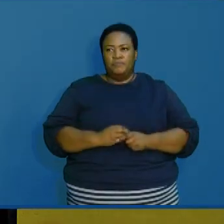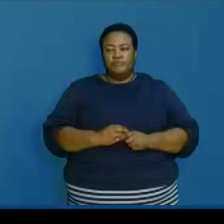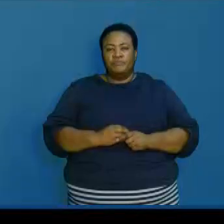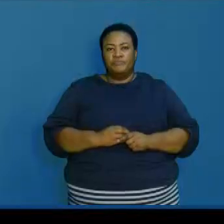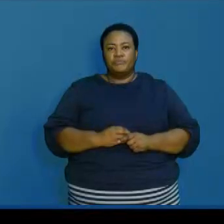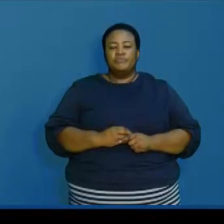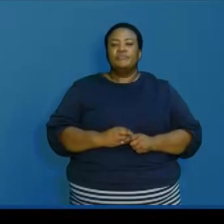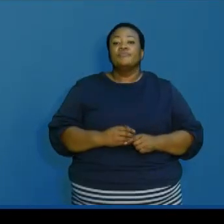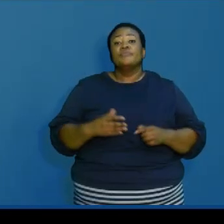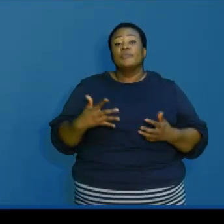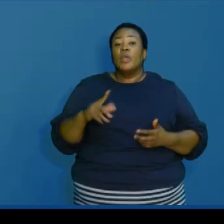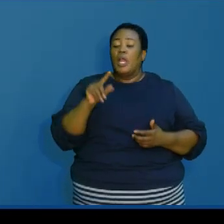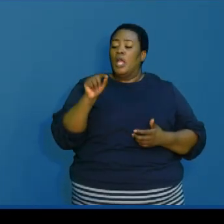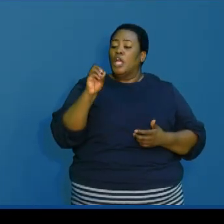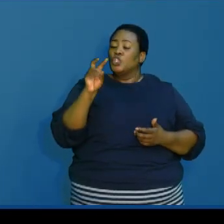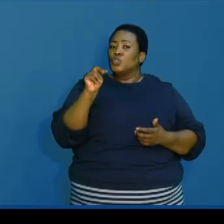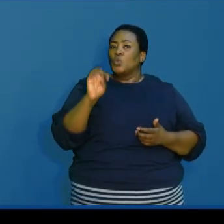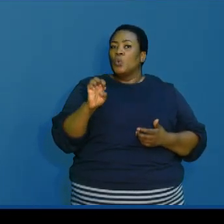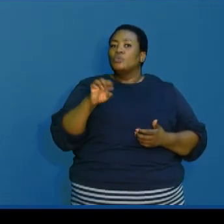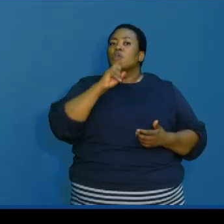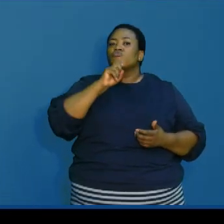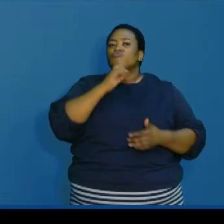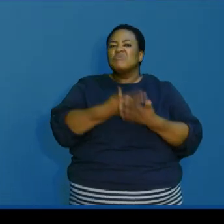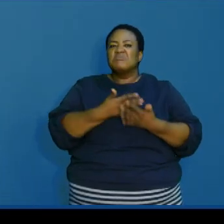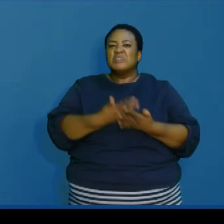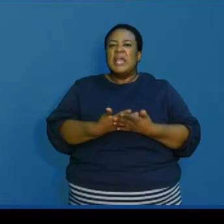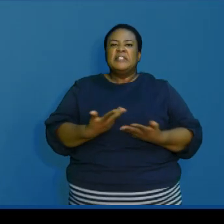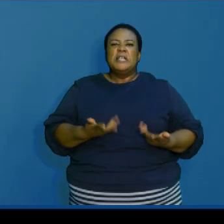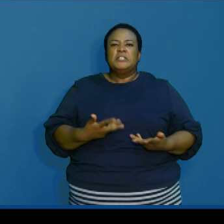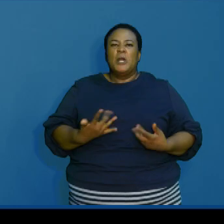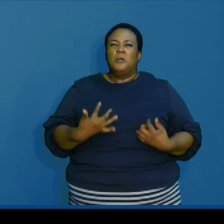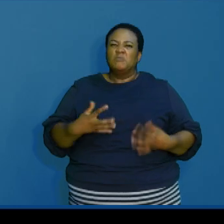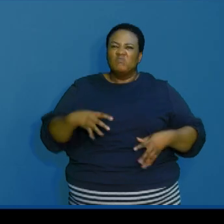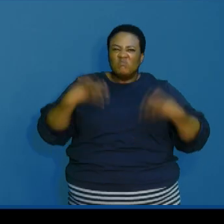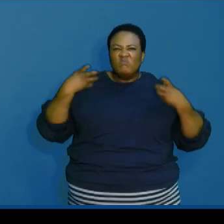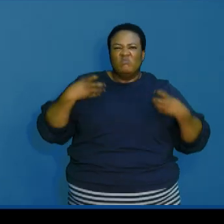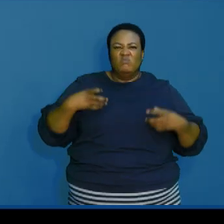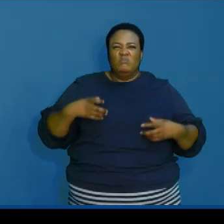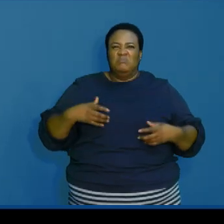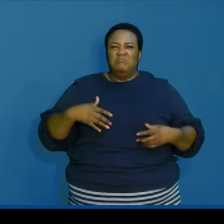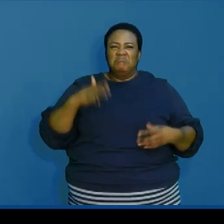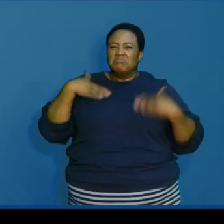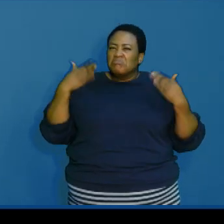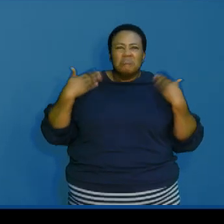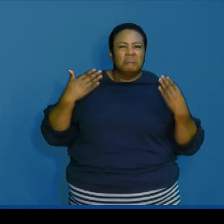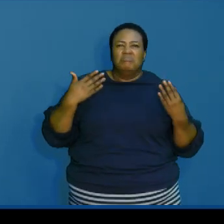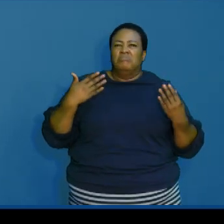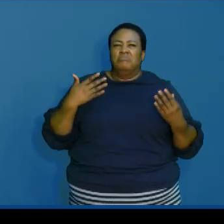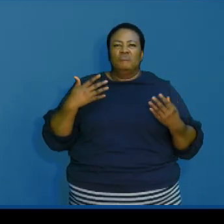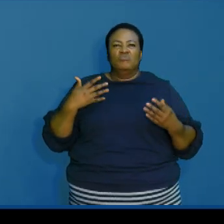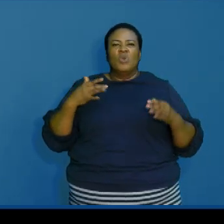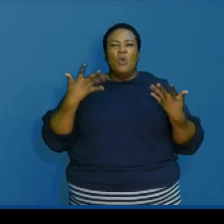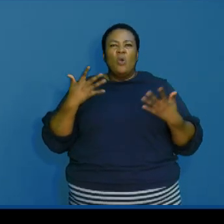A tone that Tammy could use is a bitter tone, or a resentful tone, or a determined or